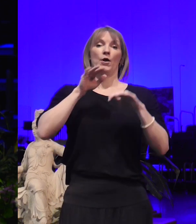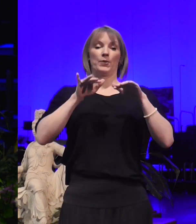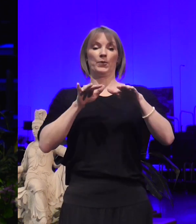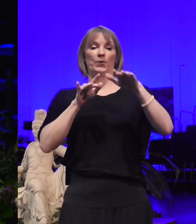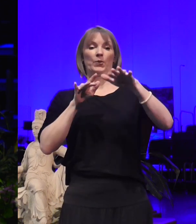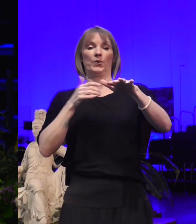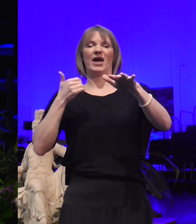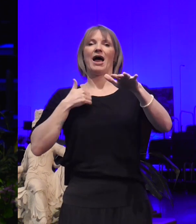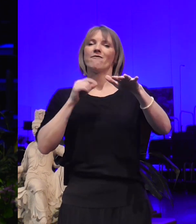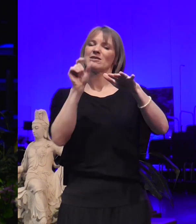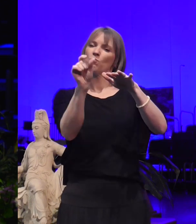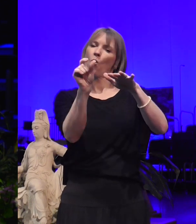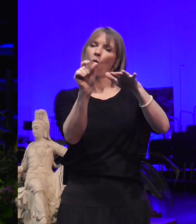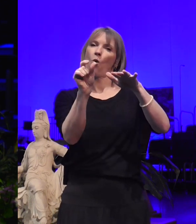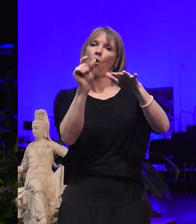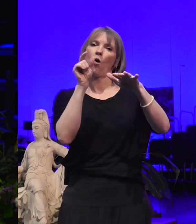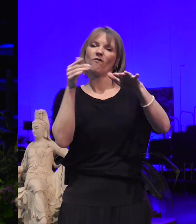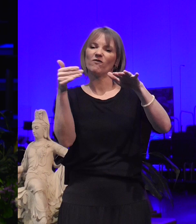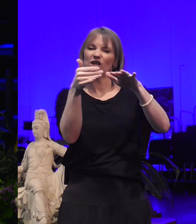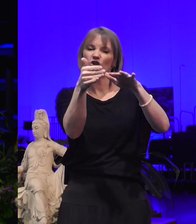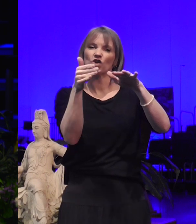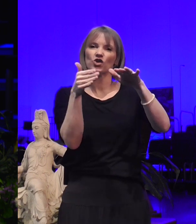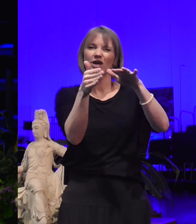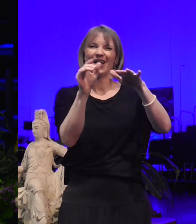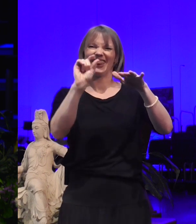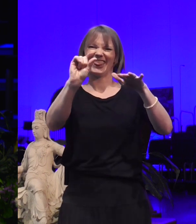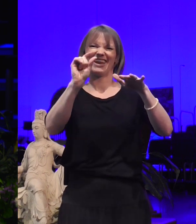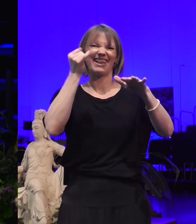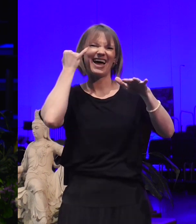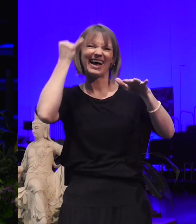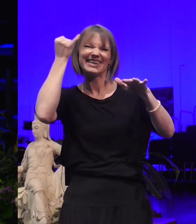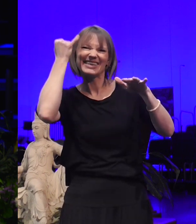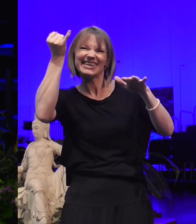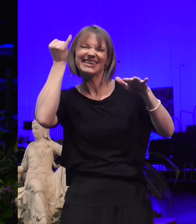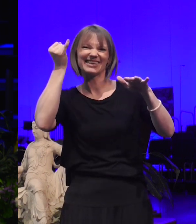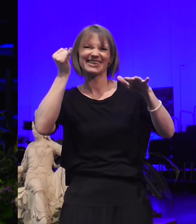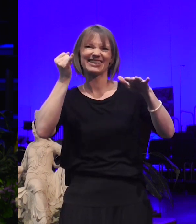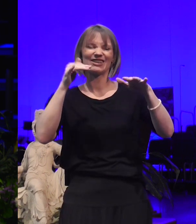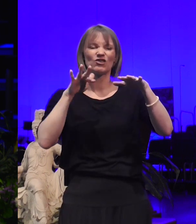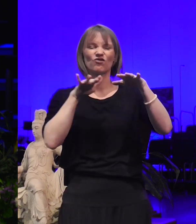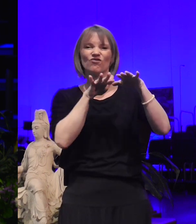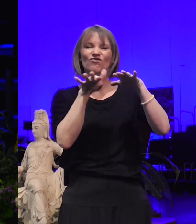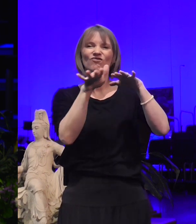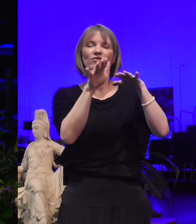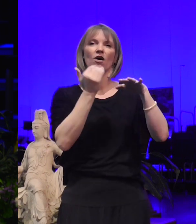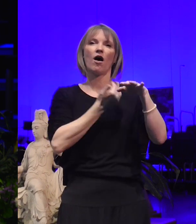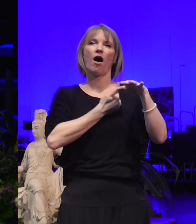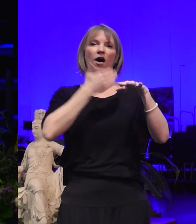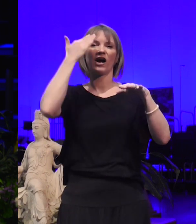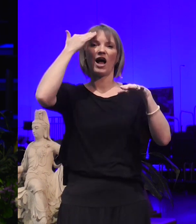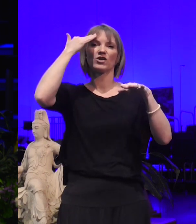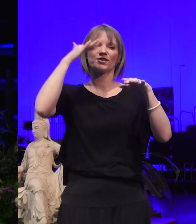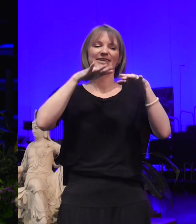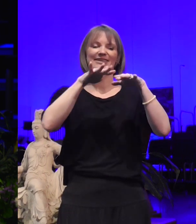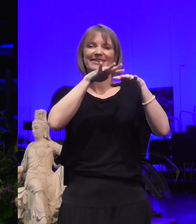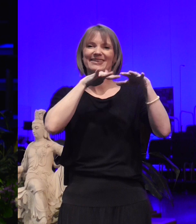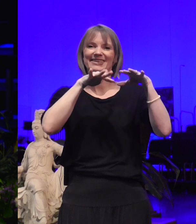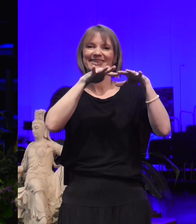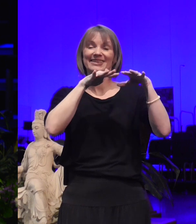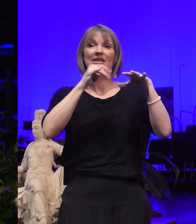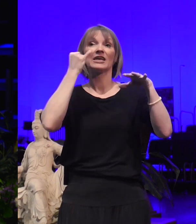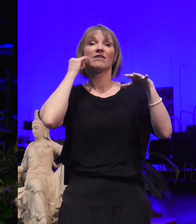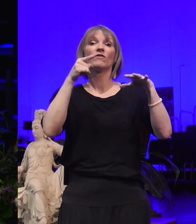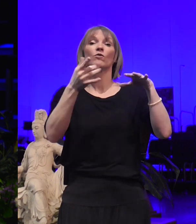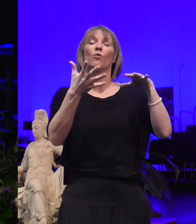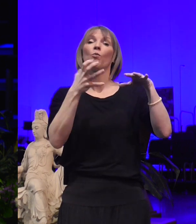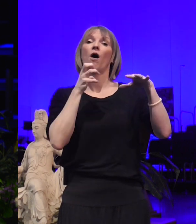there's lots of little fish or little ideas, just that run in the surface of our consciousness. But if you want to catch